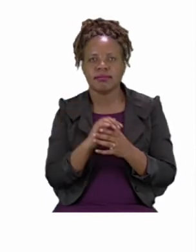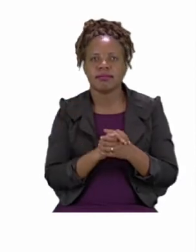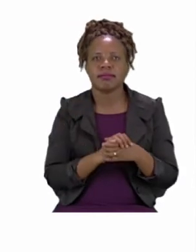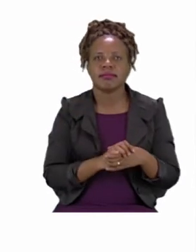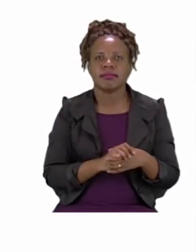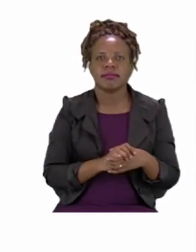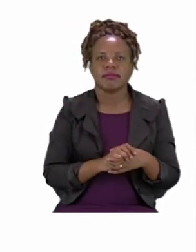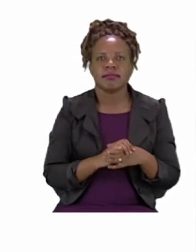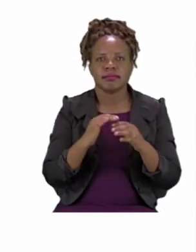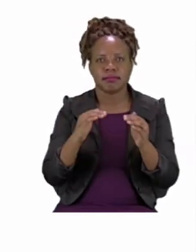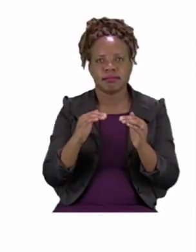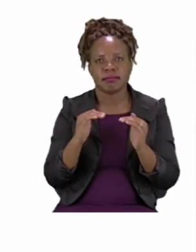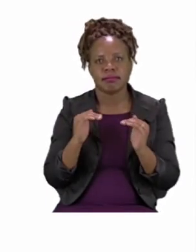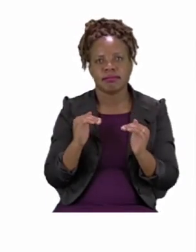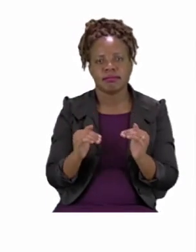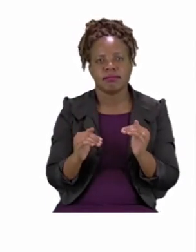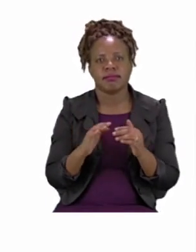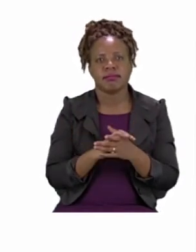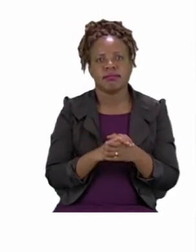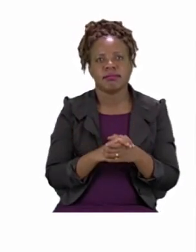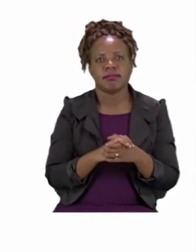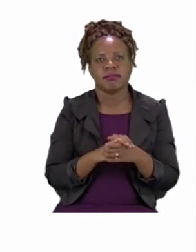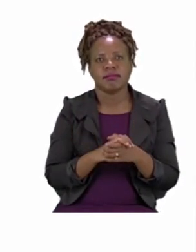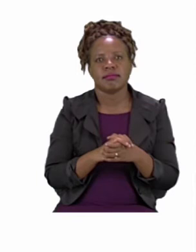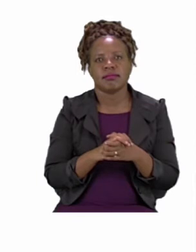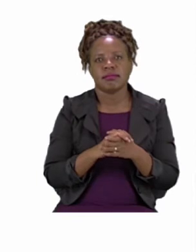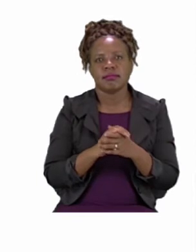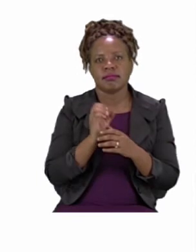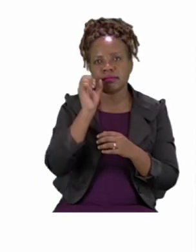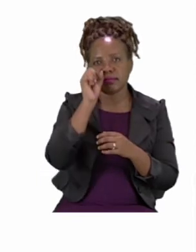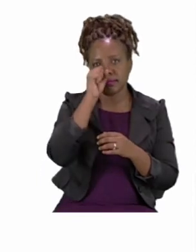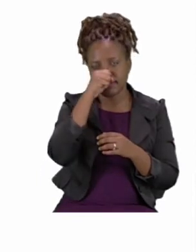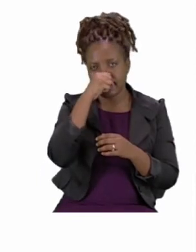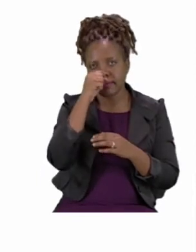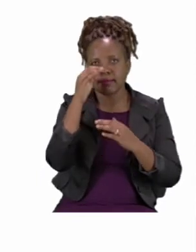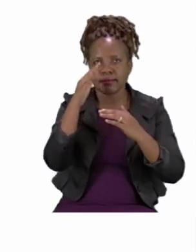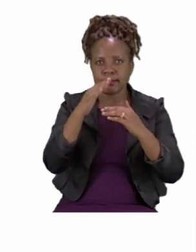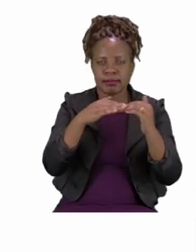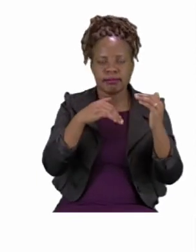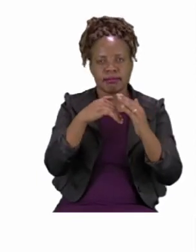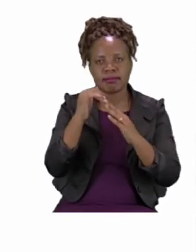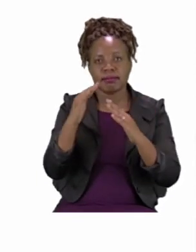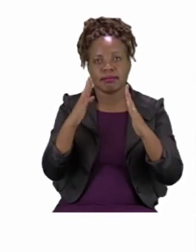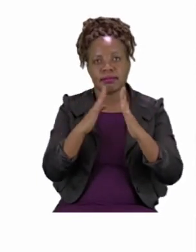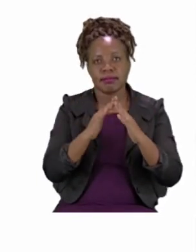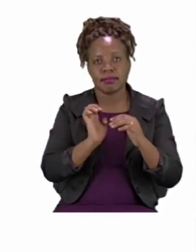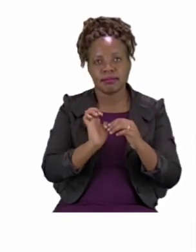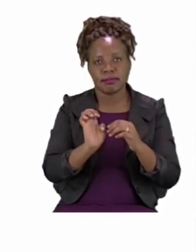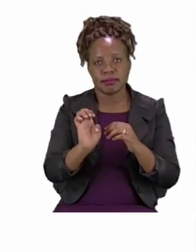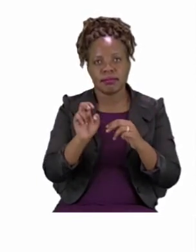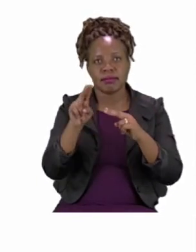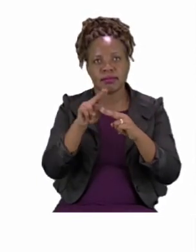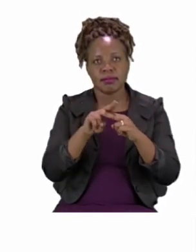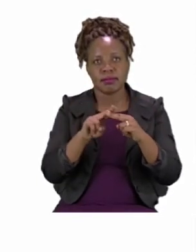next one says, the pig built his house out of sticks and the wolf